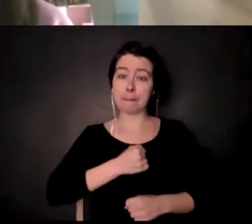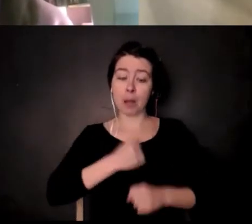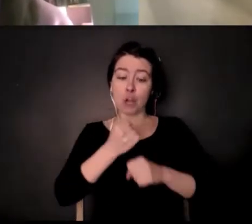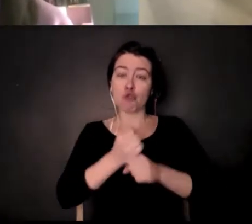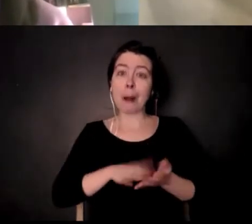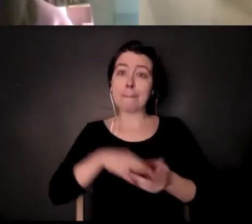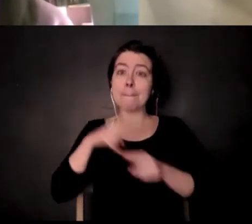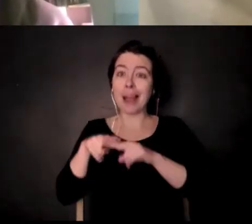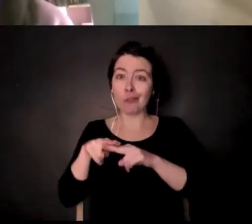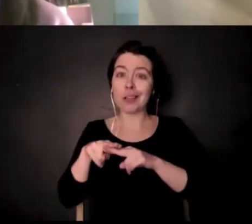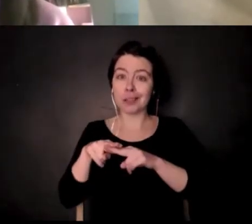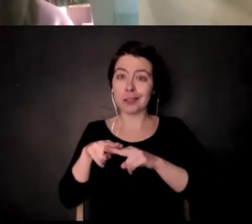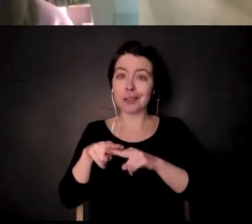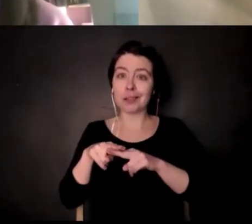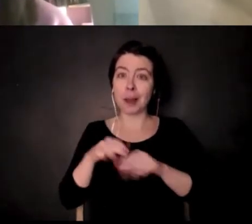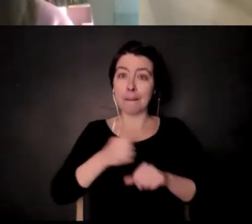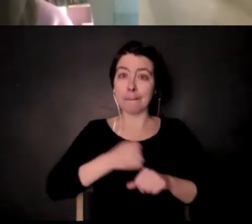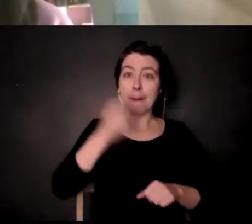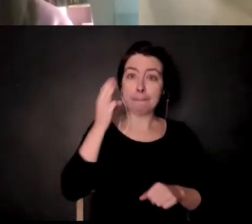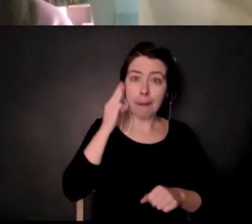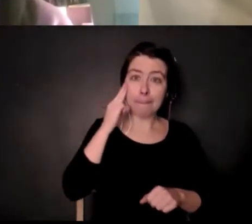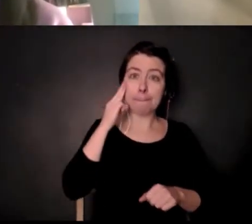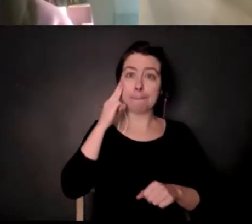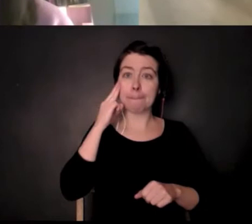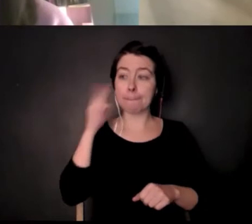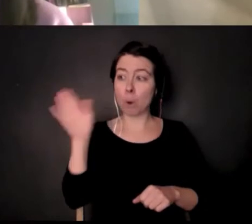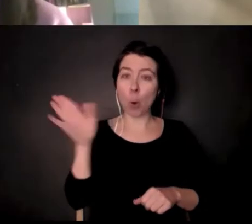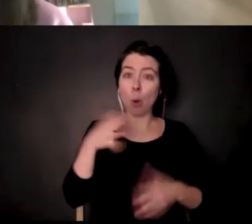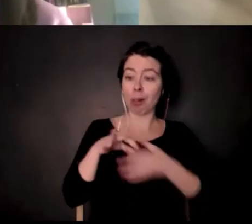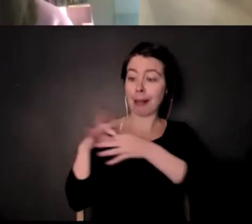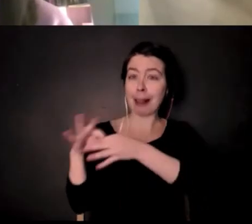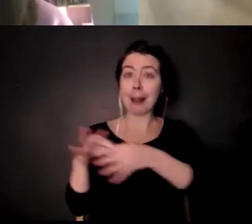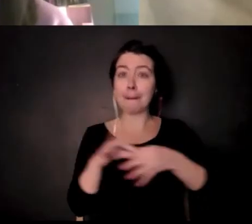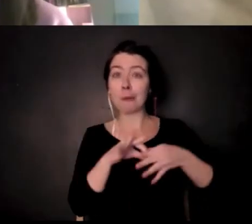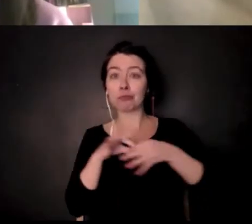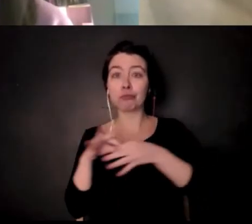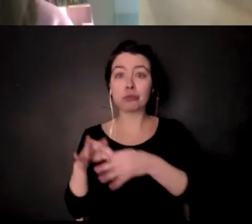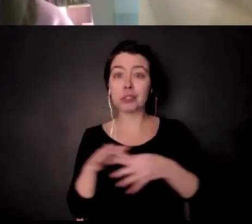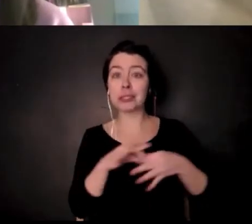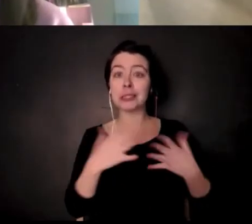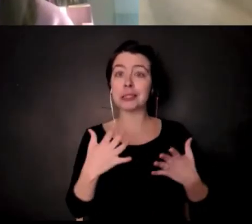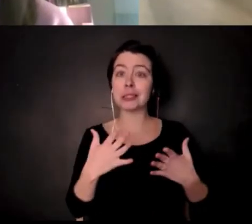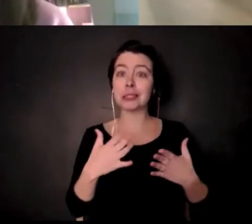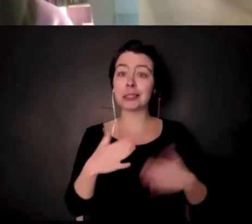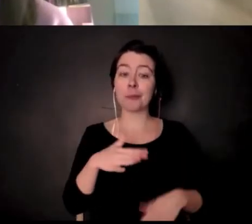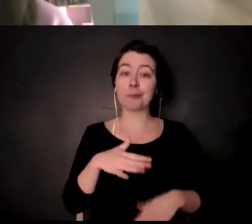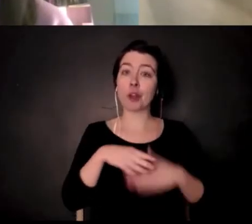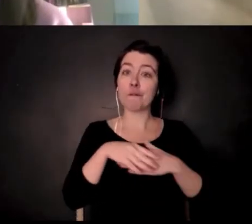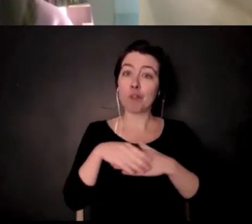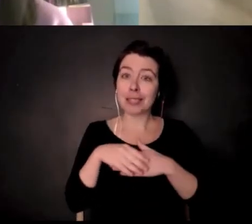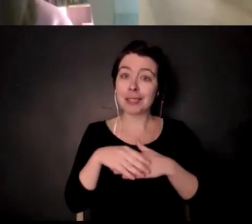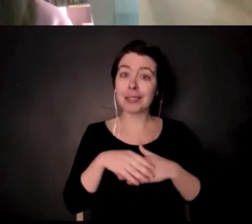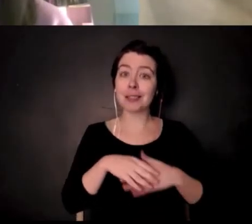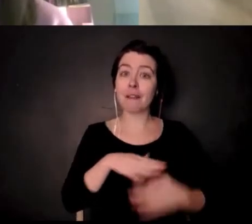My mum is my collaborator. My friends and my family are the people who I draw